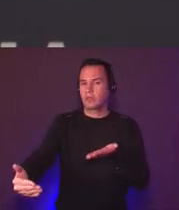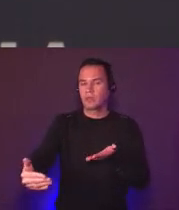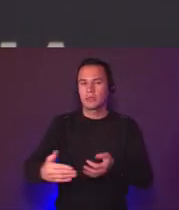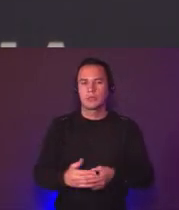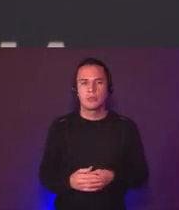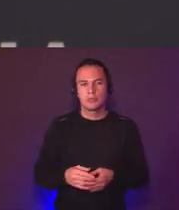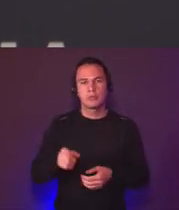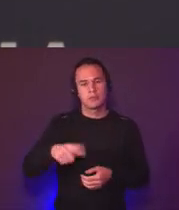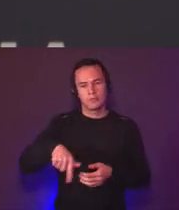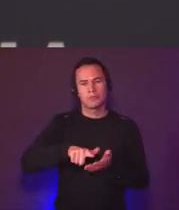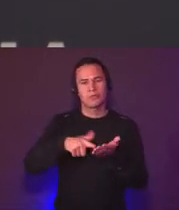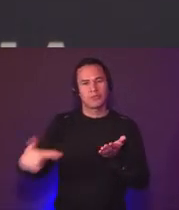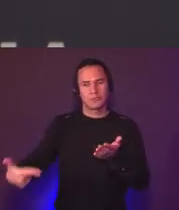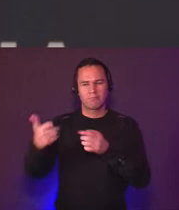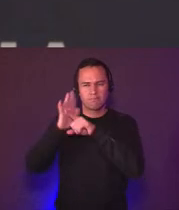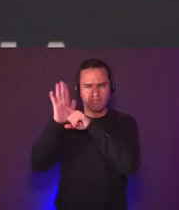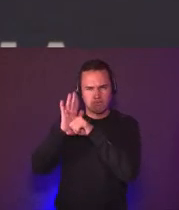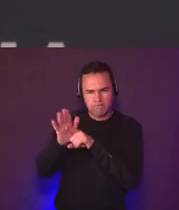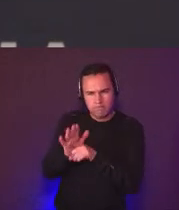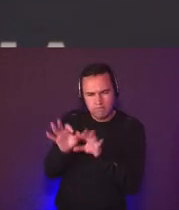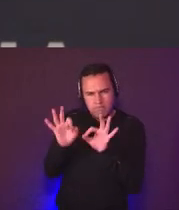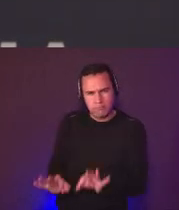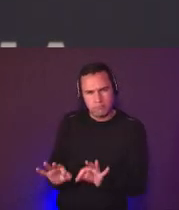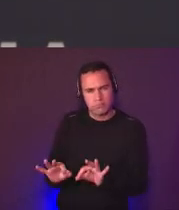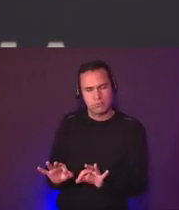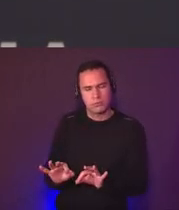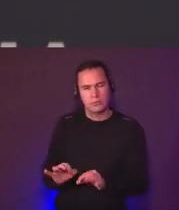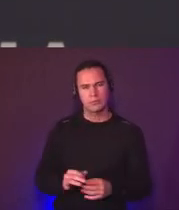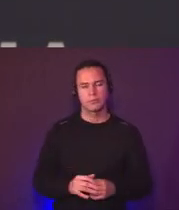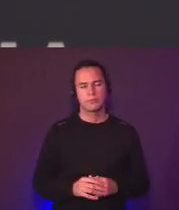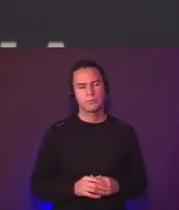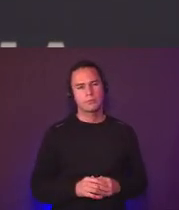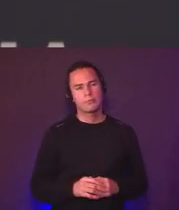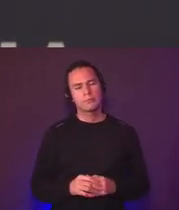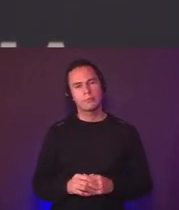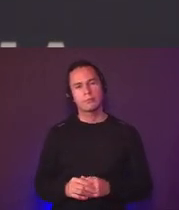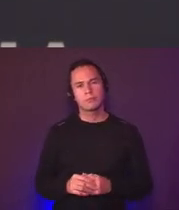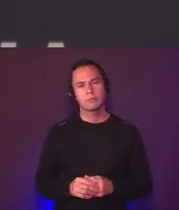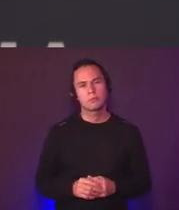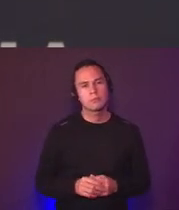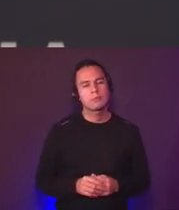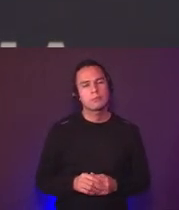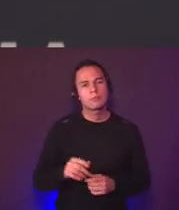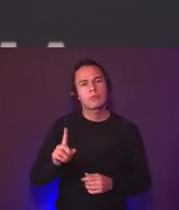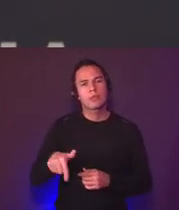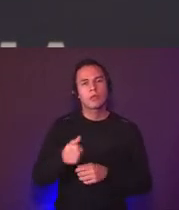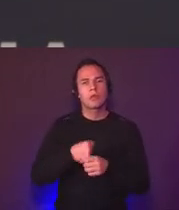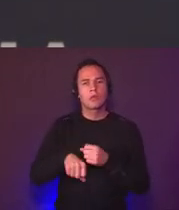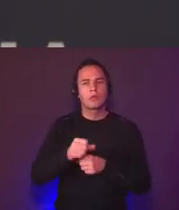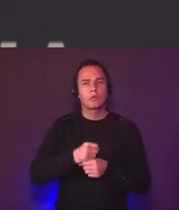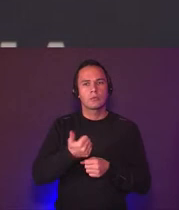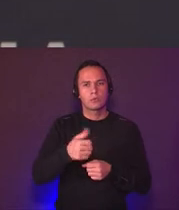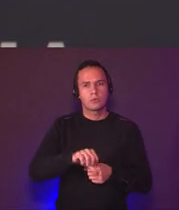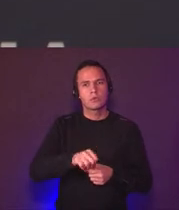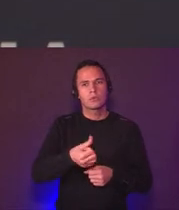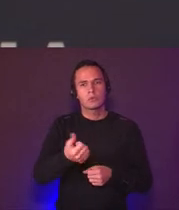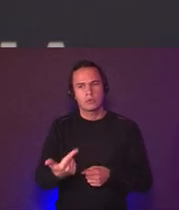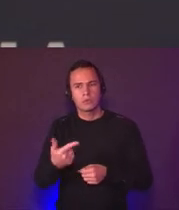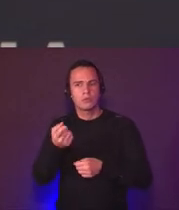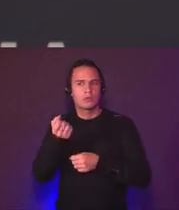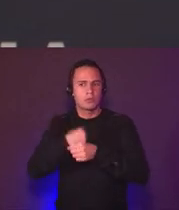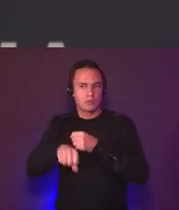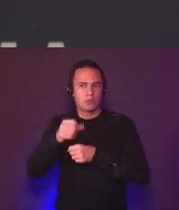it. Phil turned 92 last week, so he could not come, but he's watching us at home in North